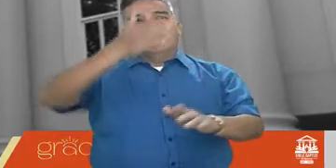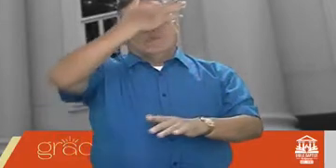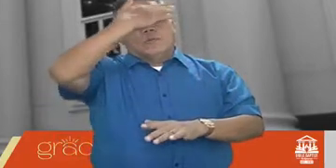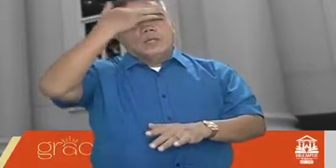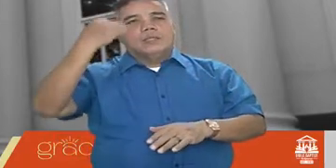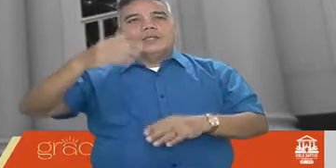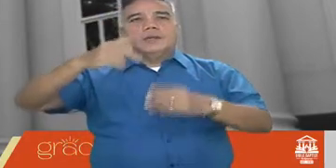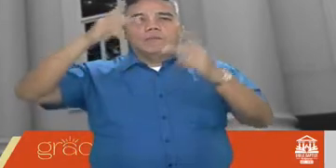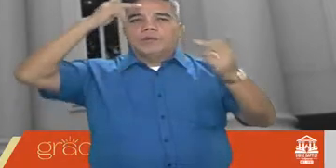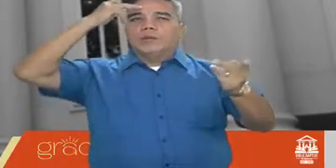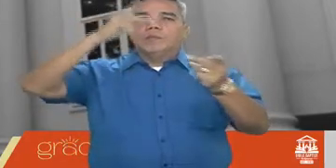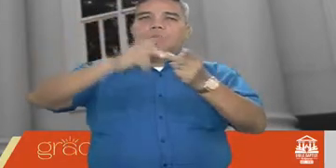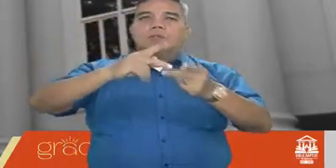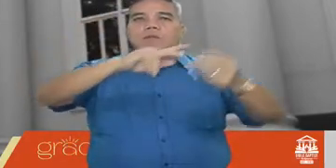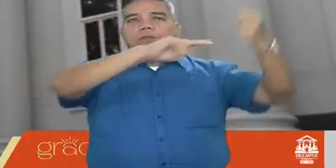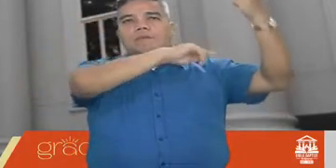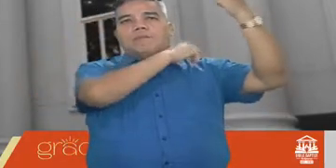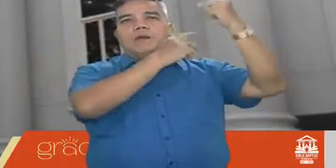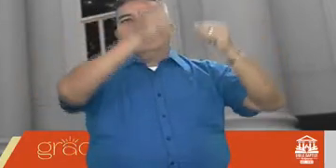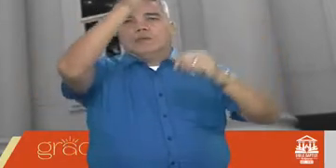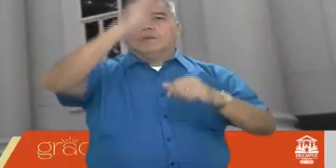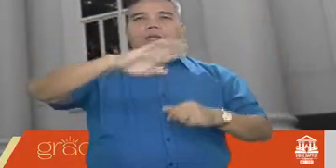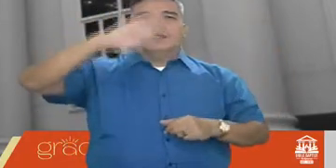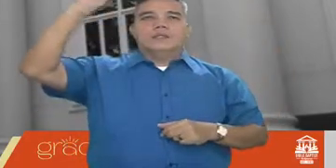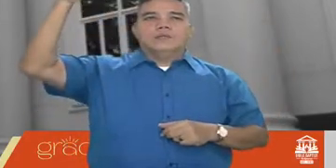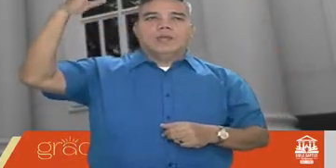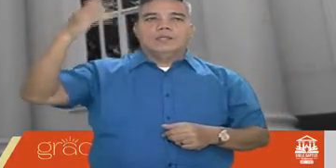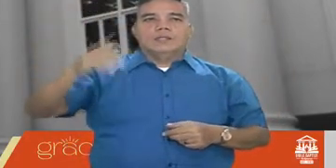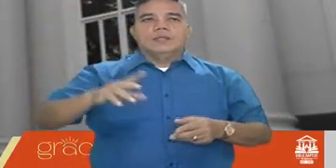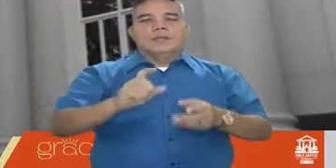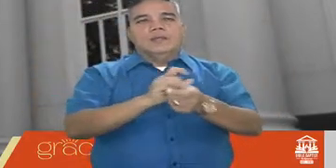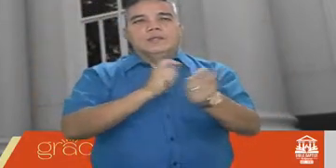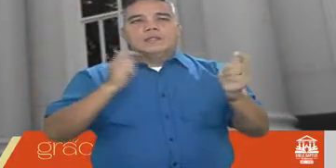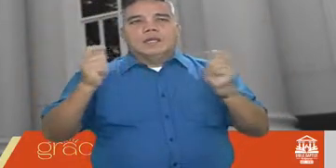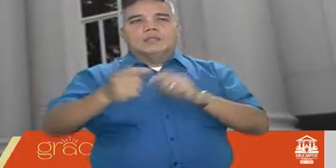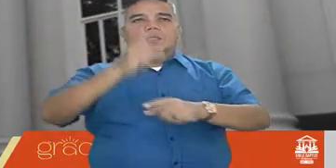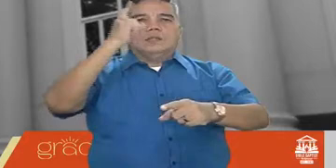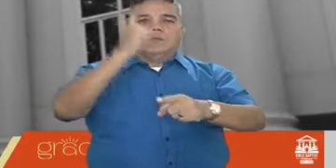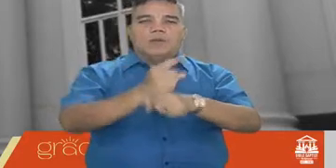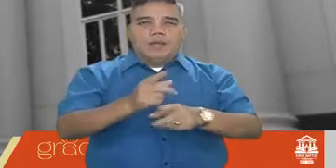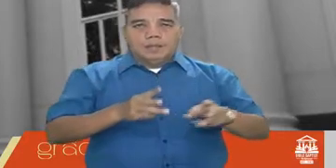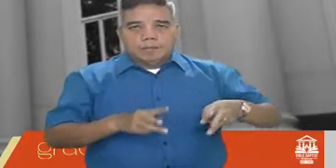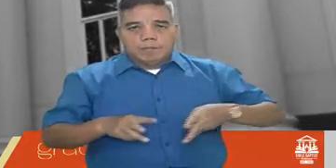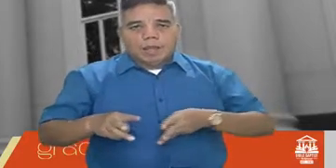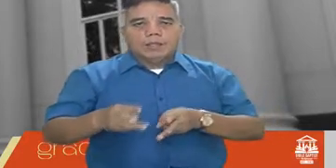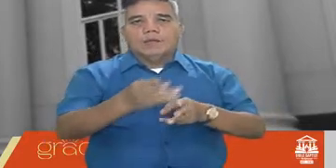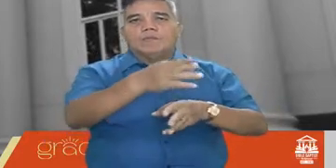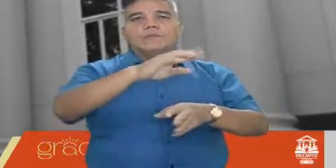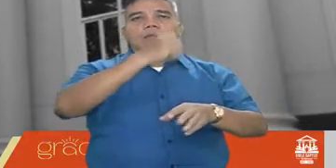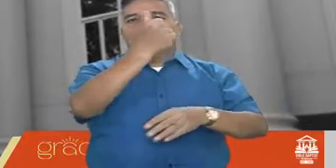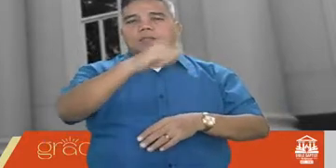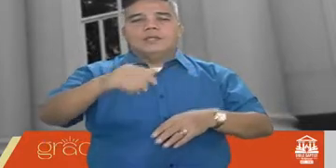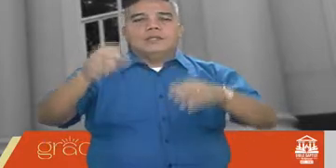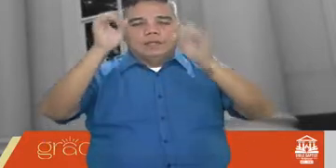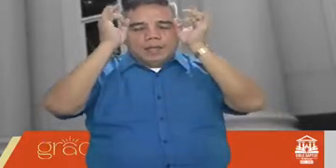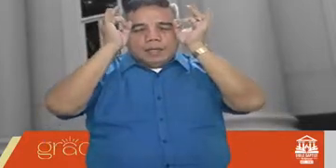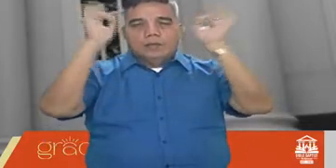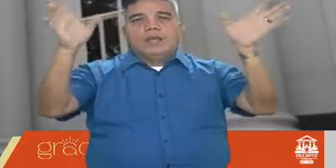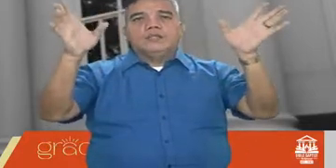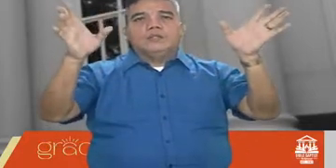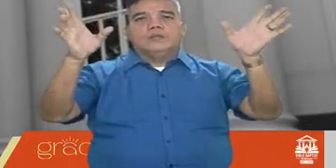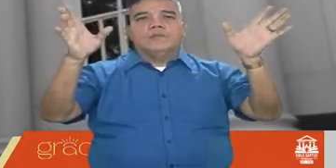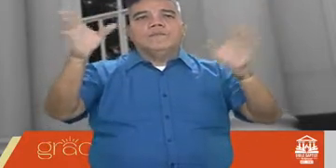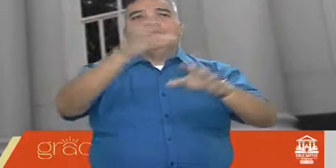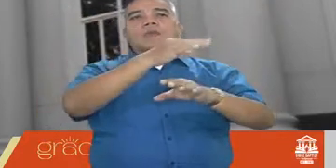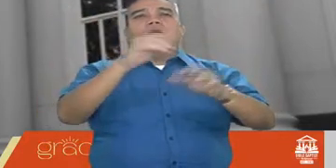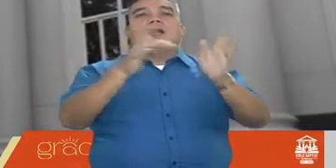present. Forgetting the purpose and power of God's grace places us right in the path of this